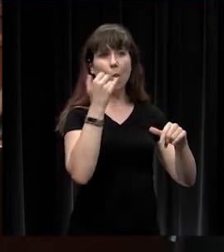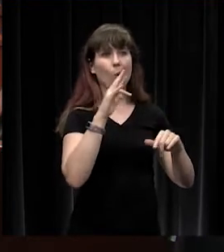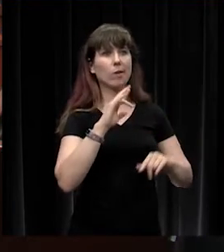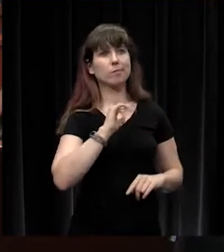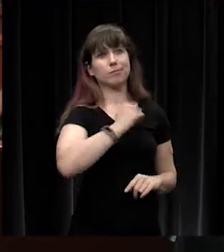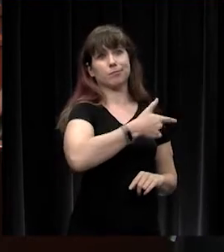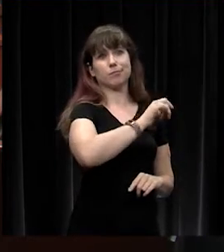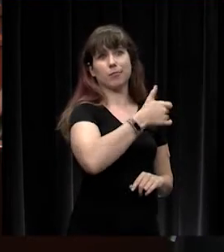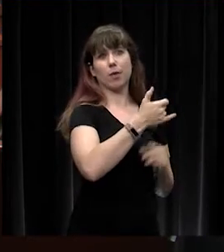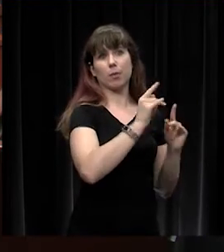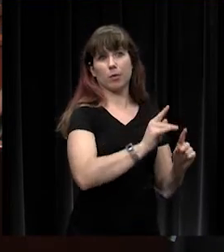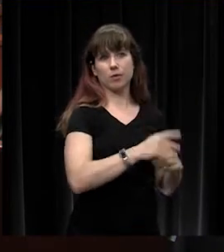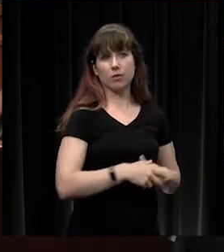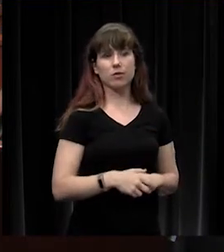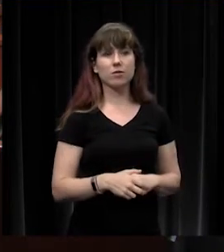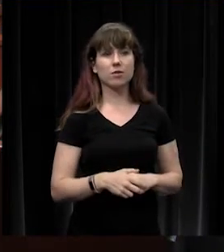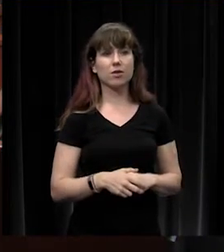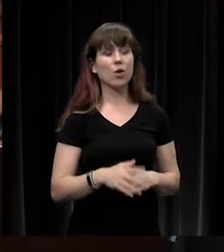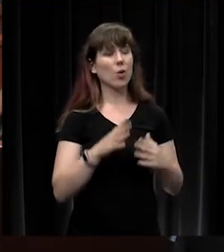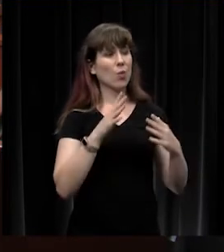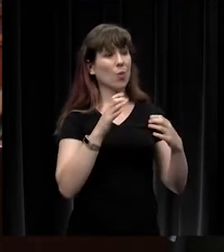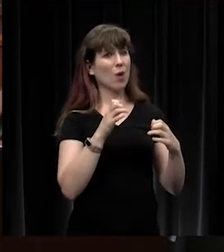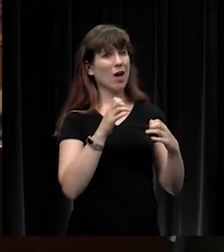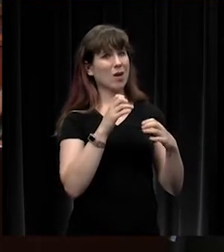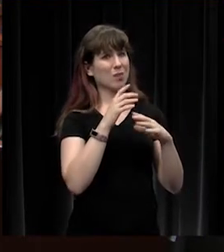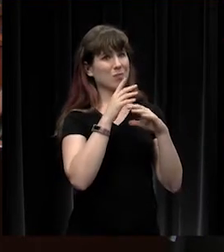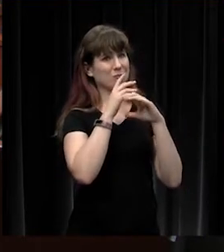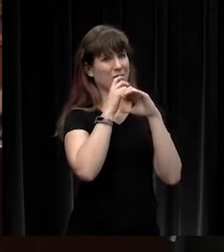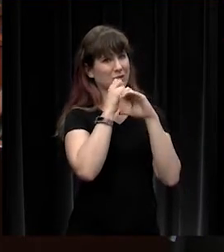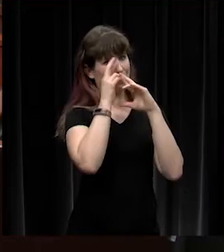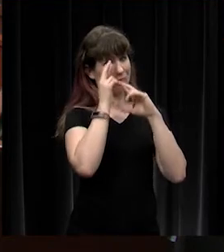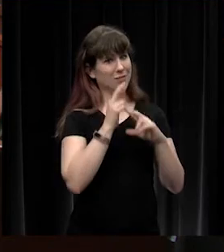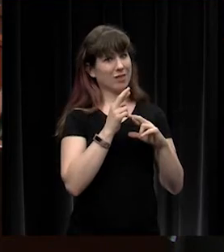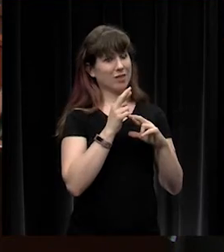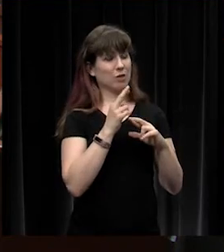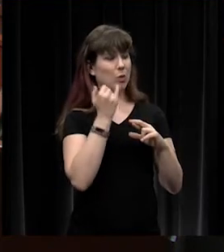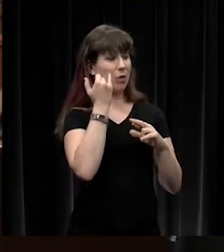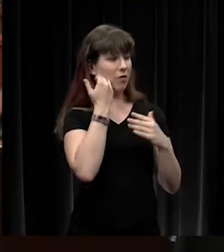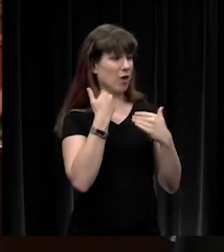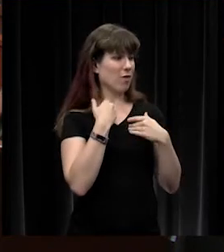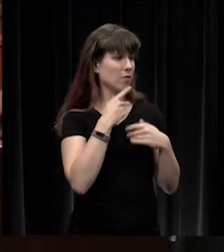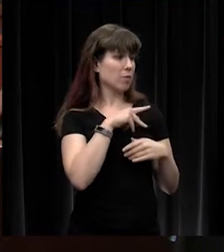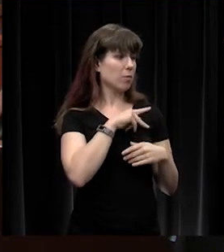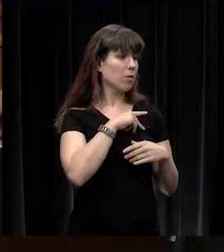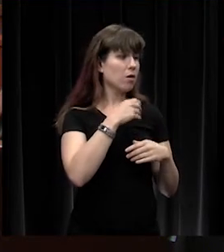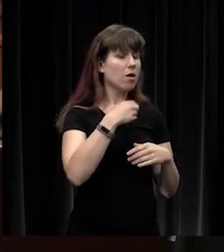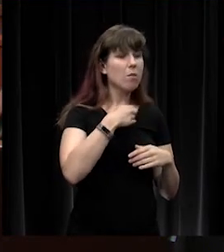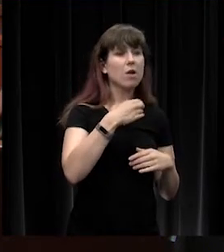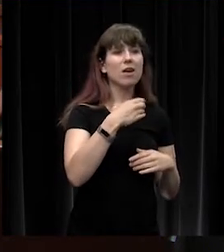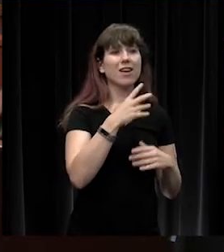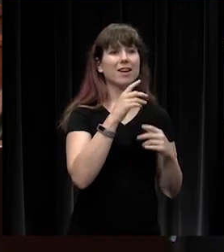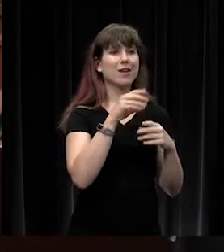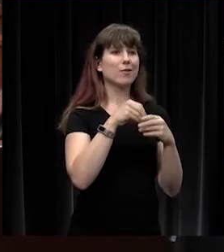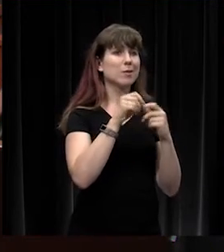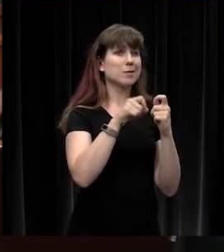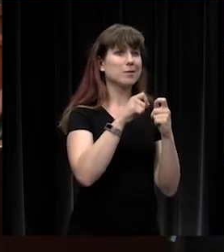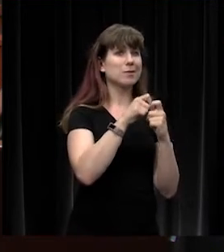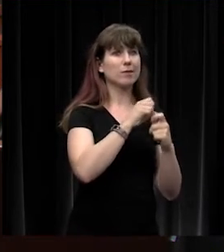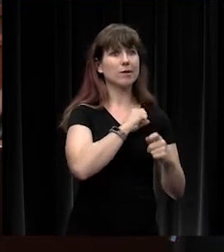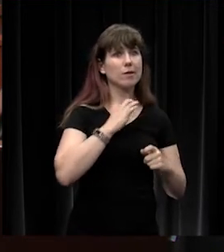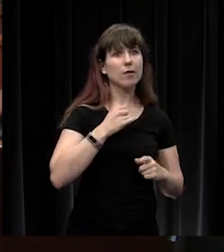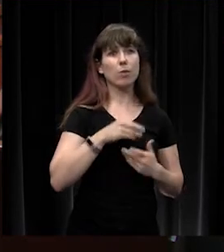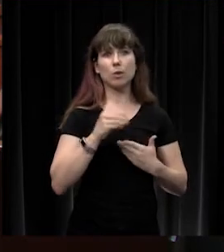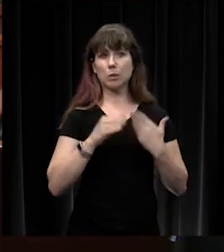In an effort to respect the privacy, we ask that speakers refrain from discussing personal complaints involving individual staff members or